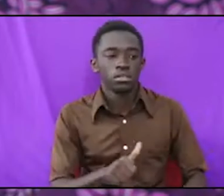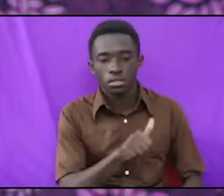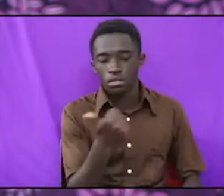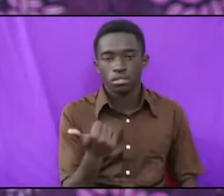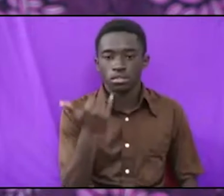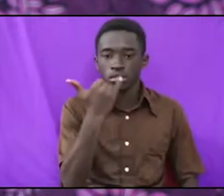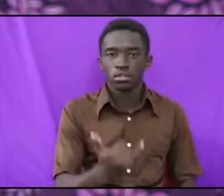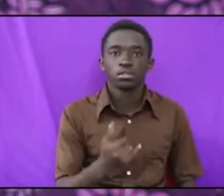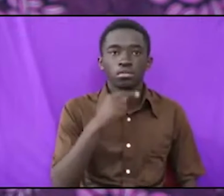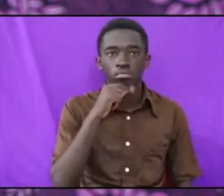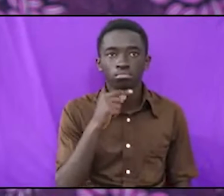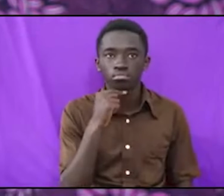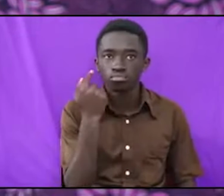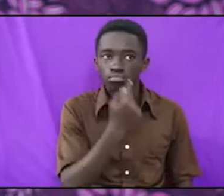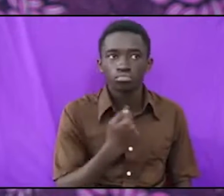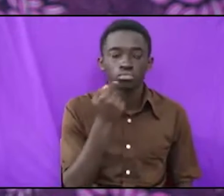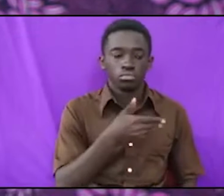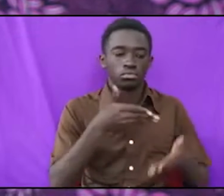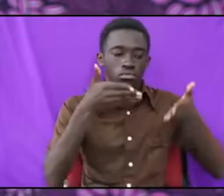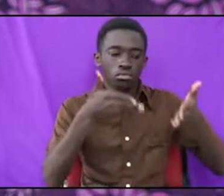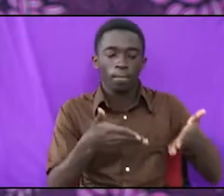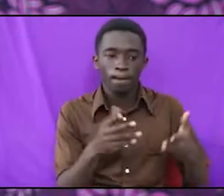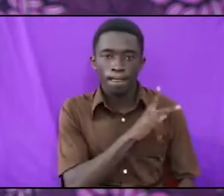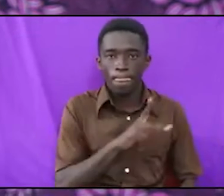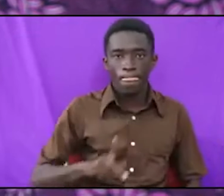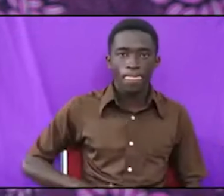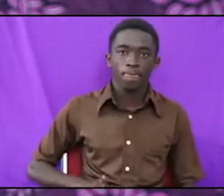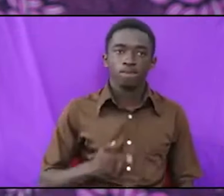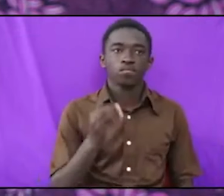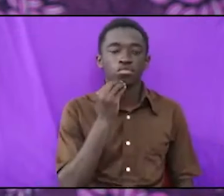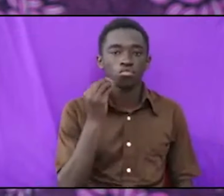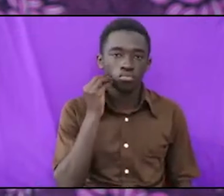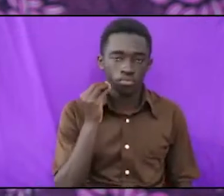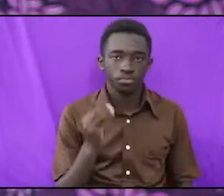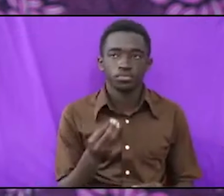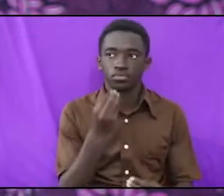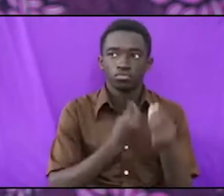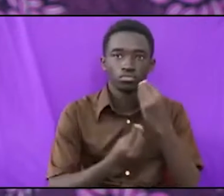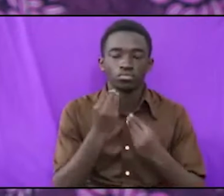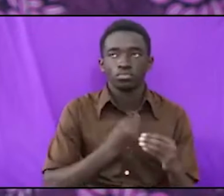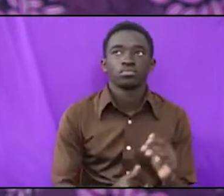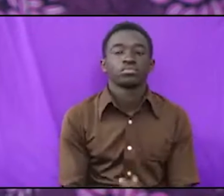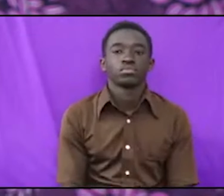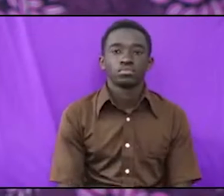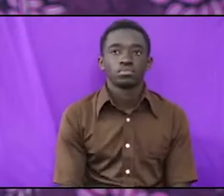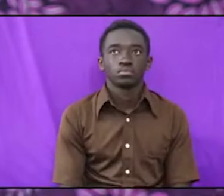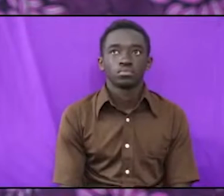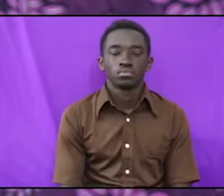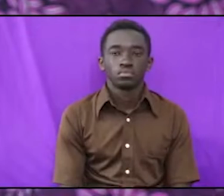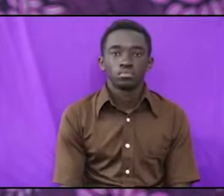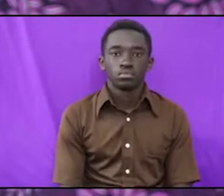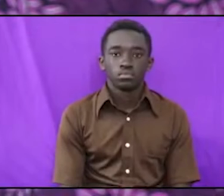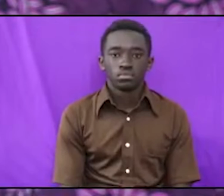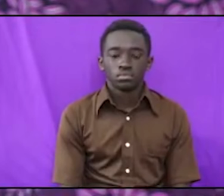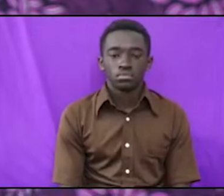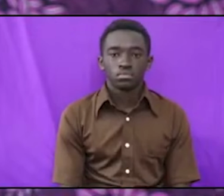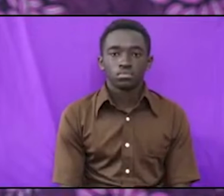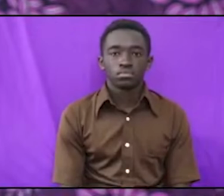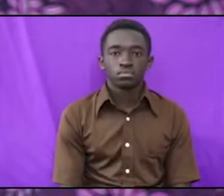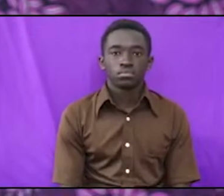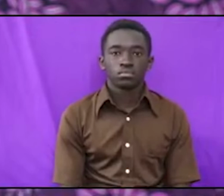who are in the royal, who ate the royal food. So anyway, the card had